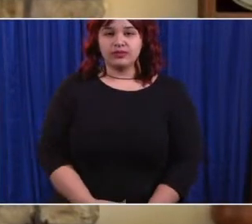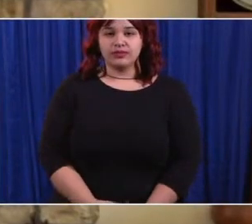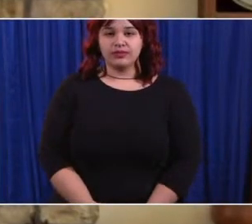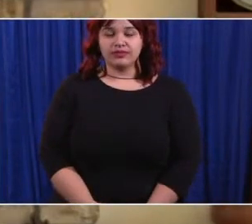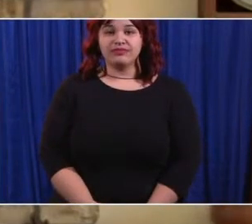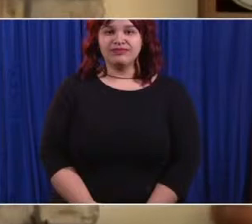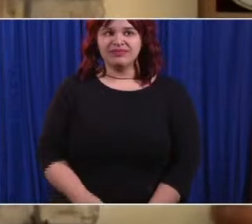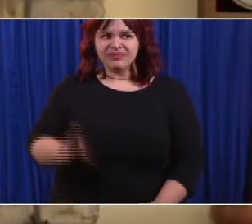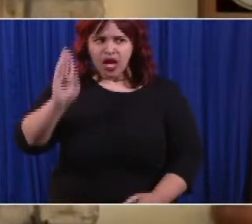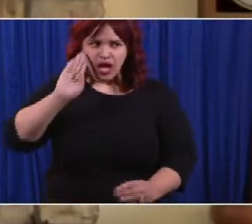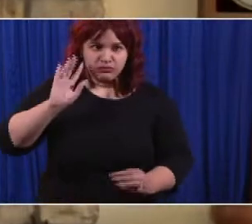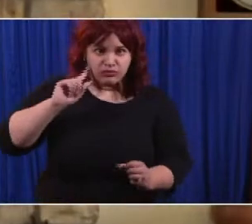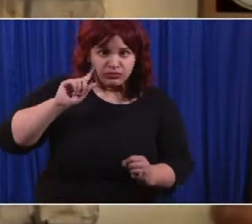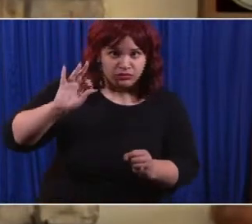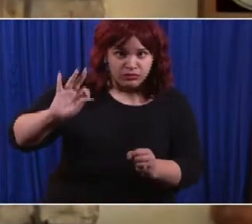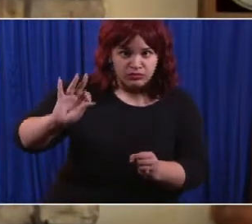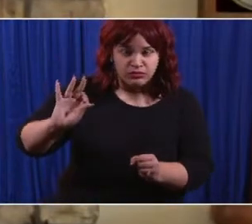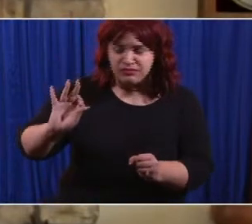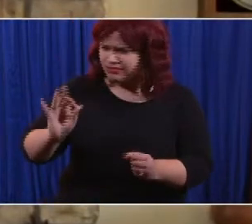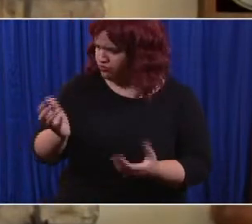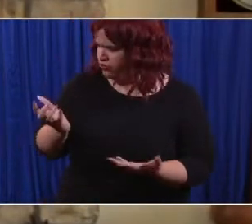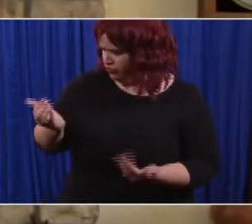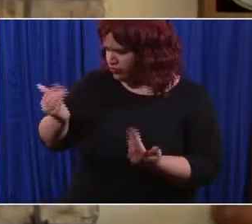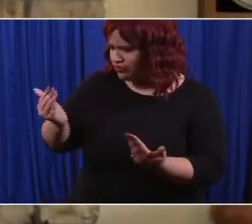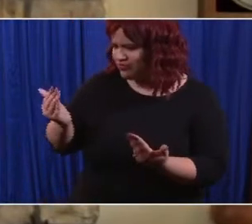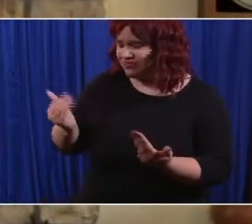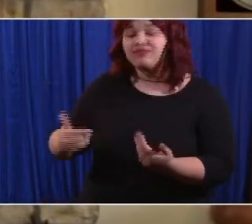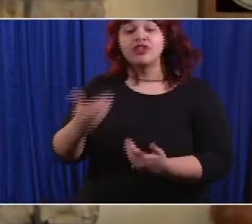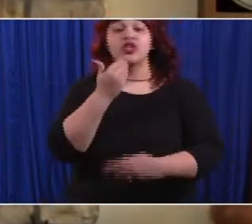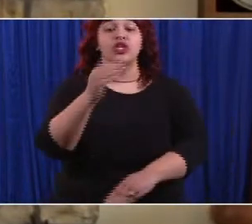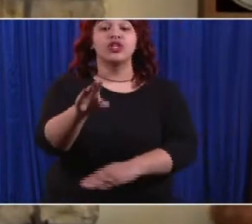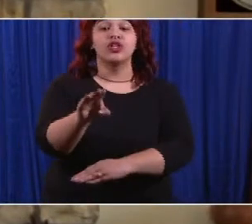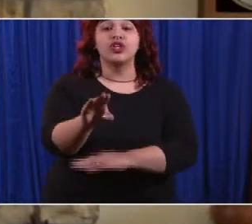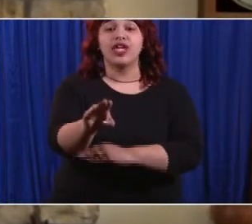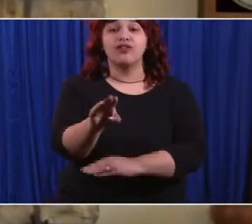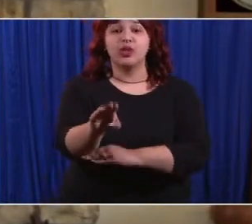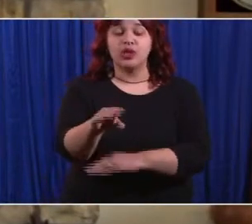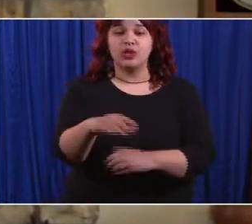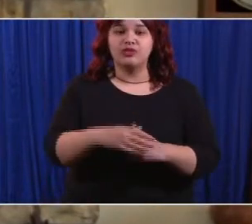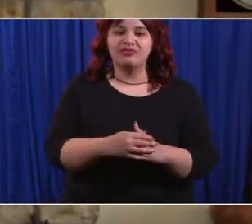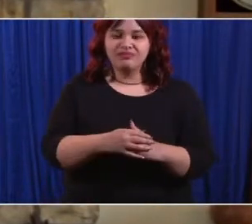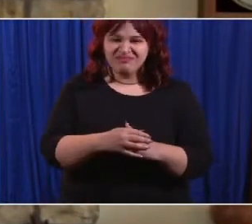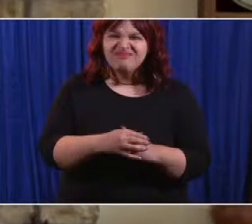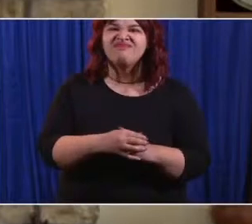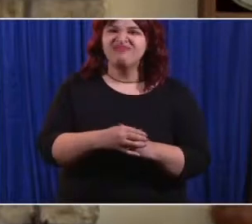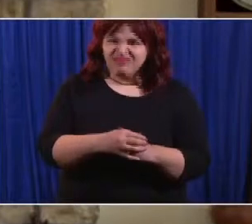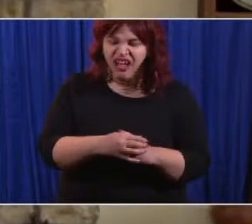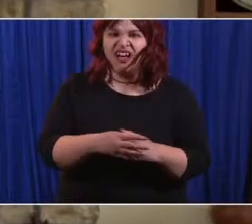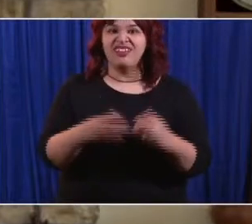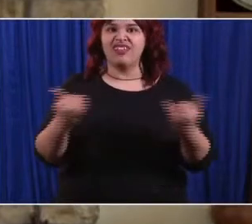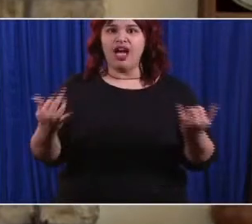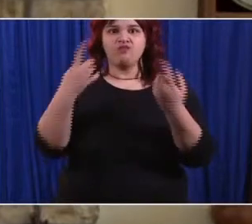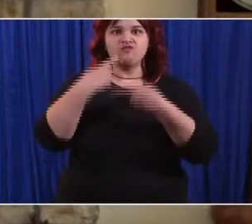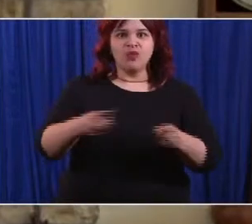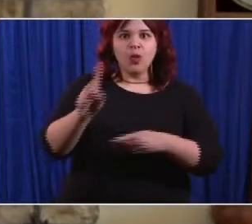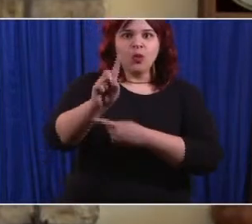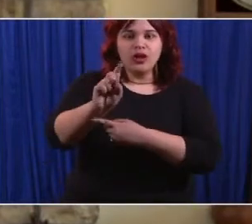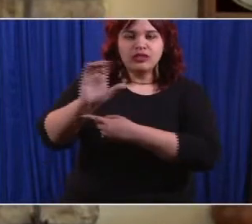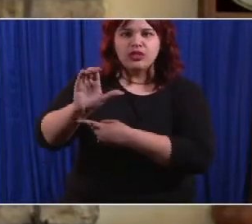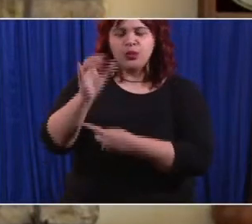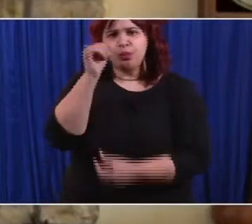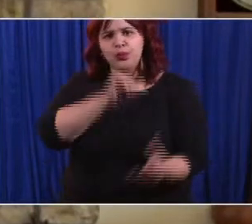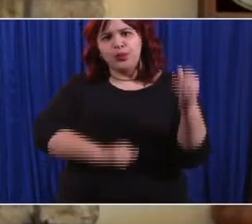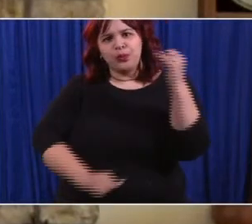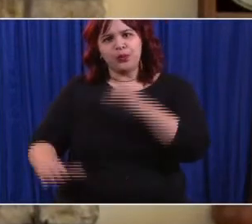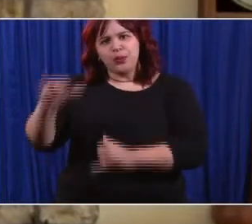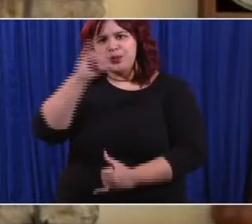Hey, Governor, are you there? I'm here. Hi, Clay. Good afternoon. Obviously, major expansion news today with those eligible. But I got